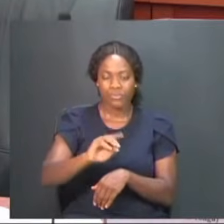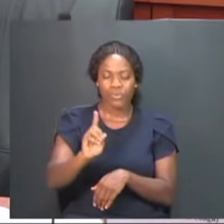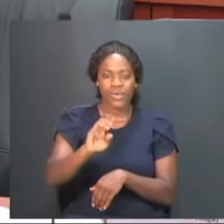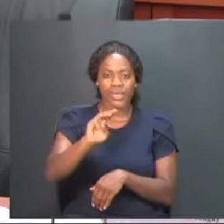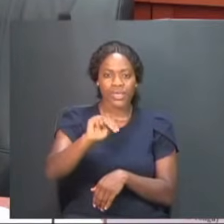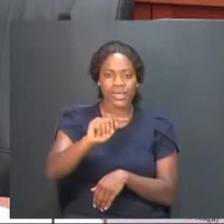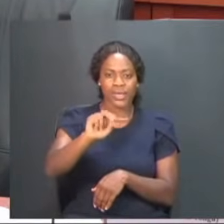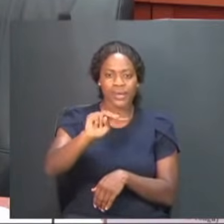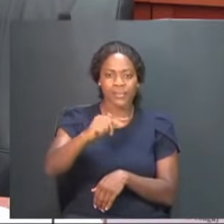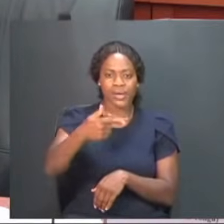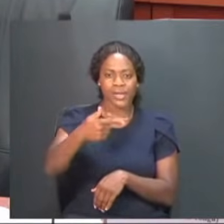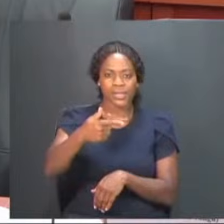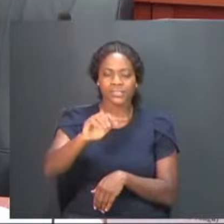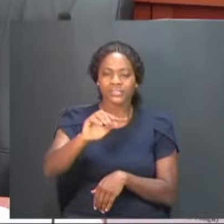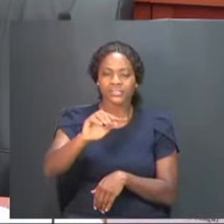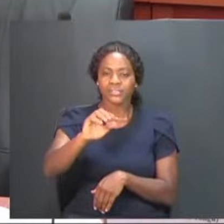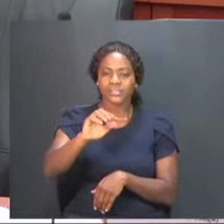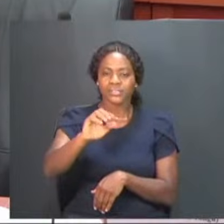about